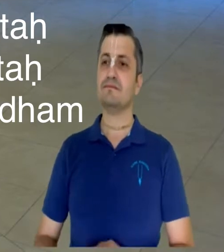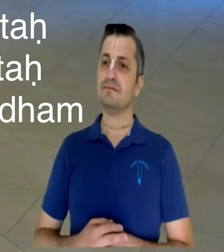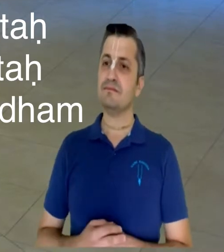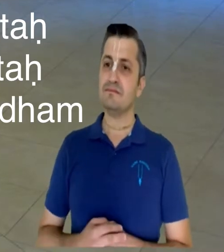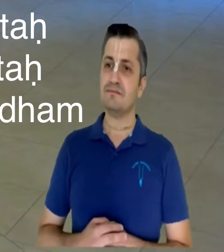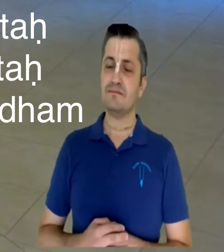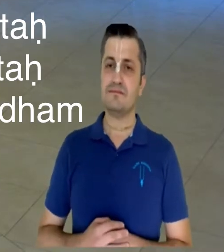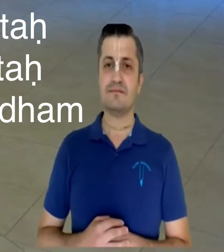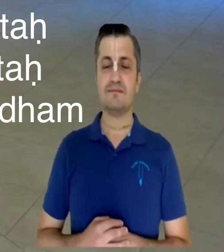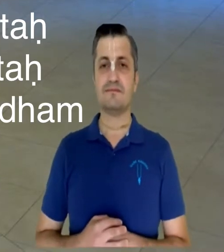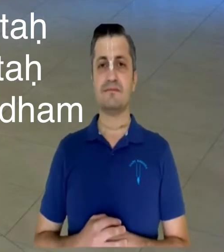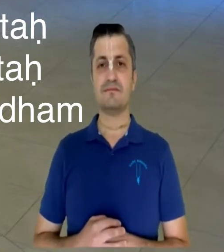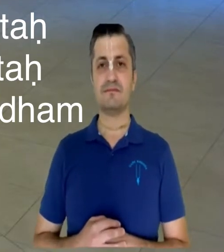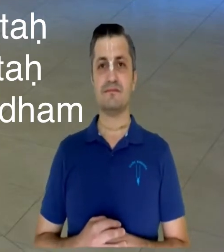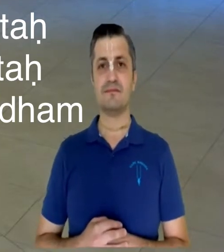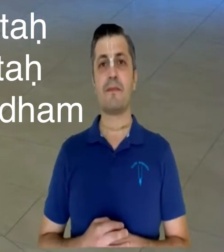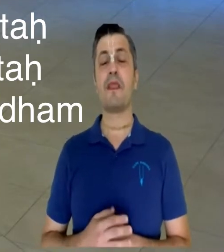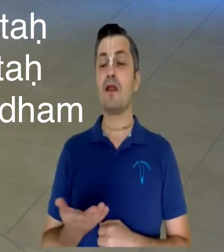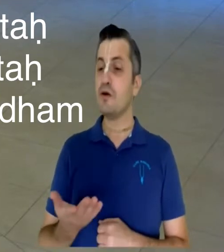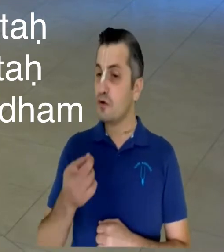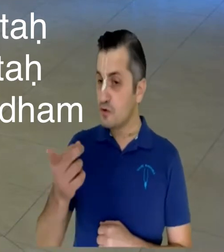Would anyone like to try recite,